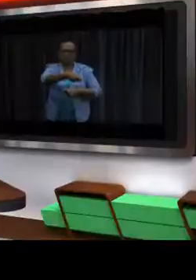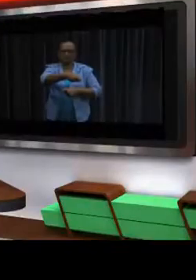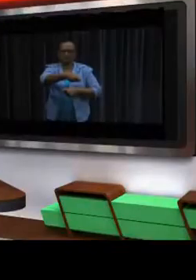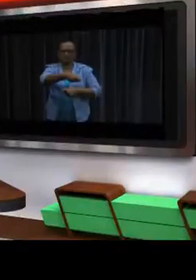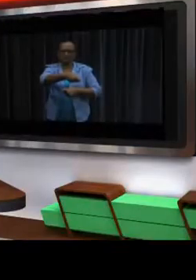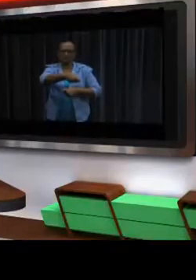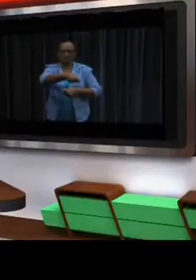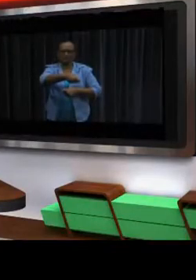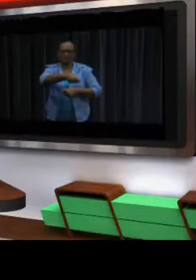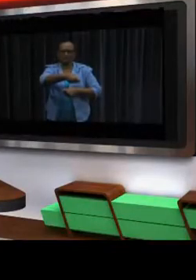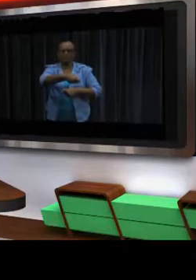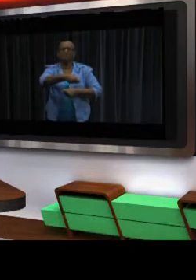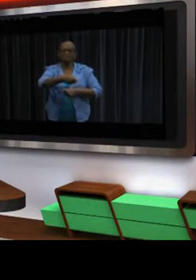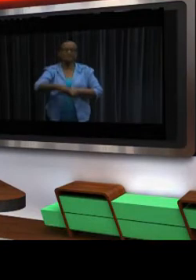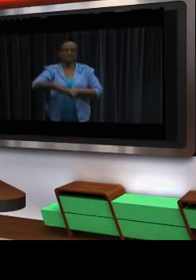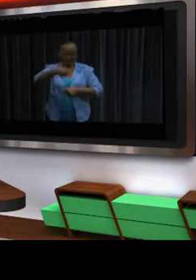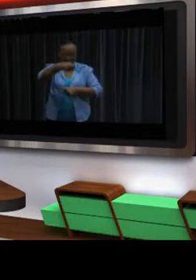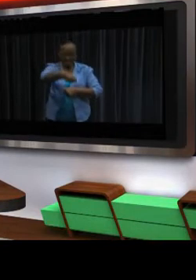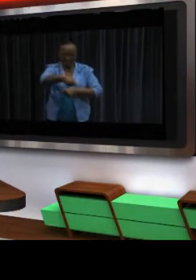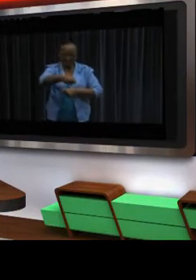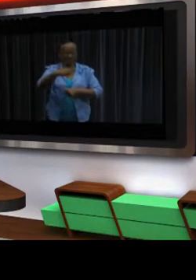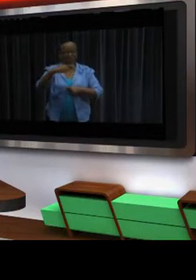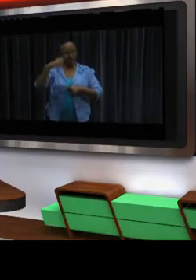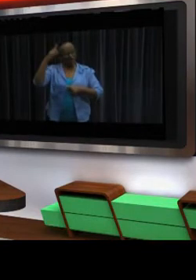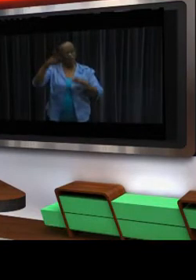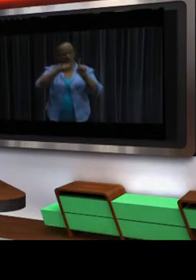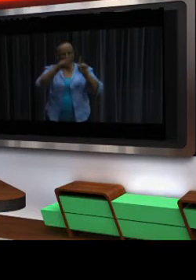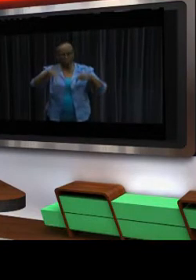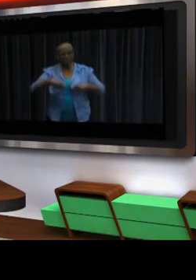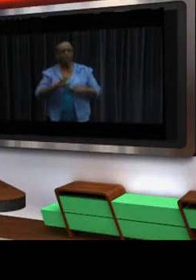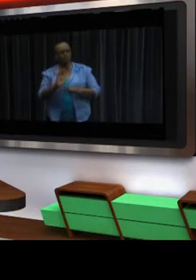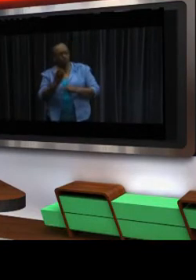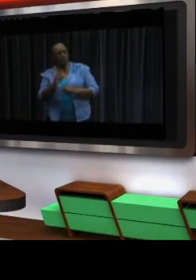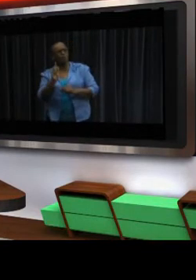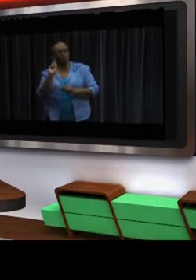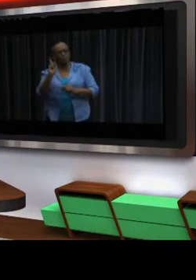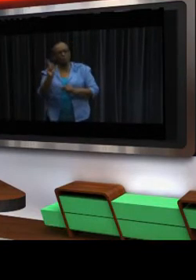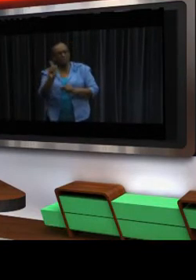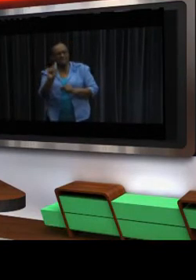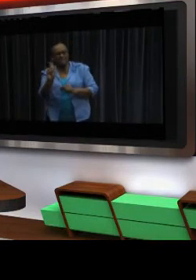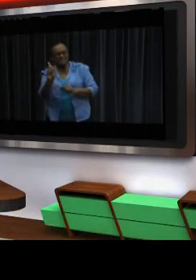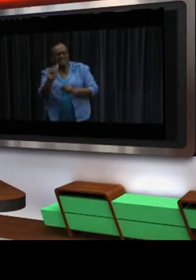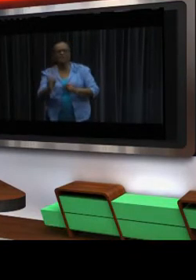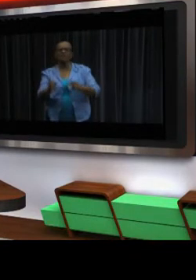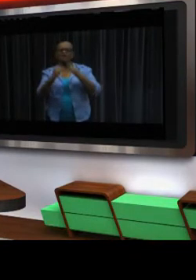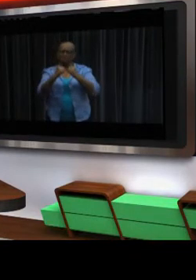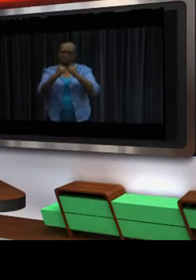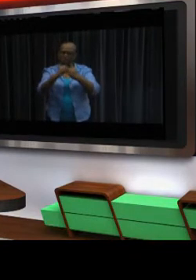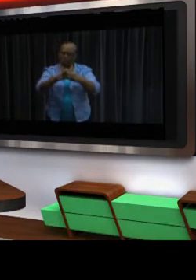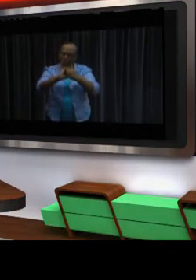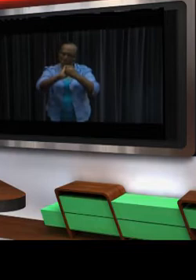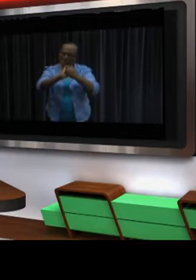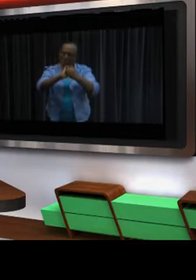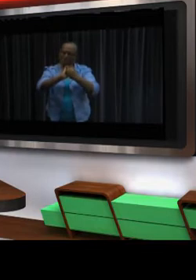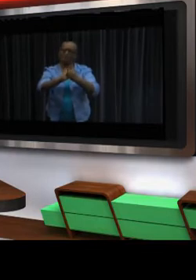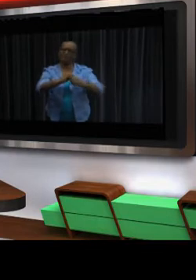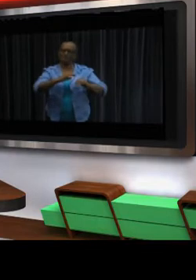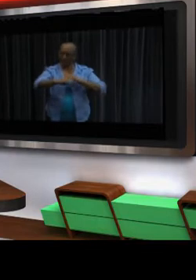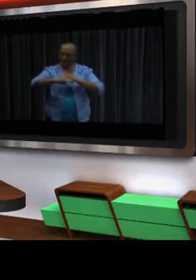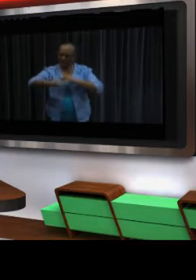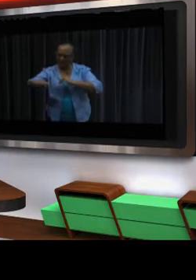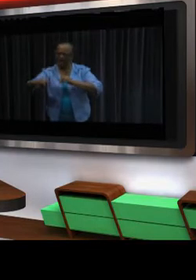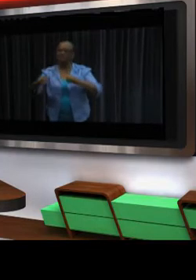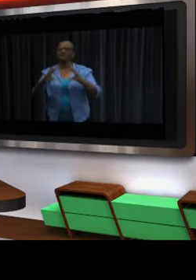on. Presenting the credentials is usually a sign of strengthening the bilateral relations between